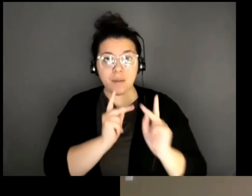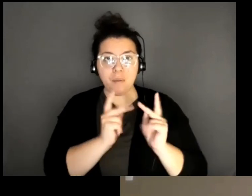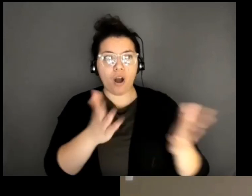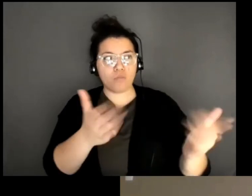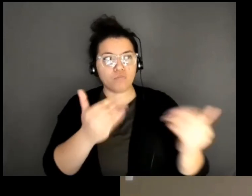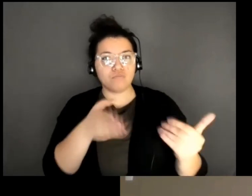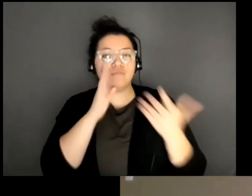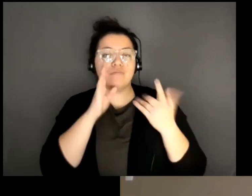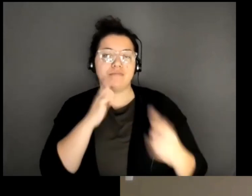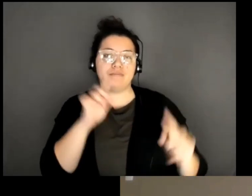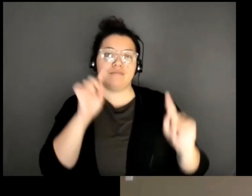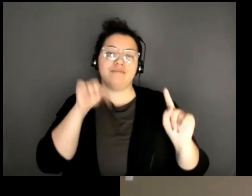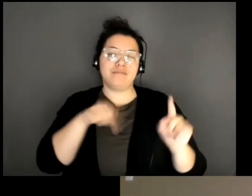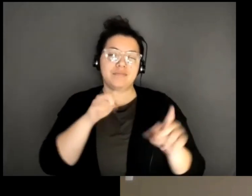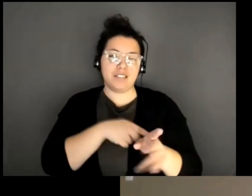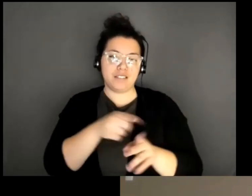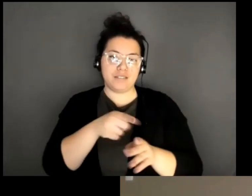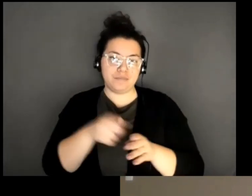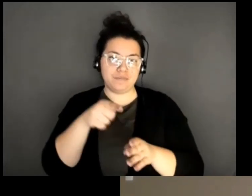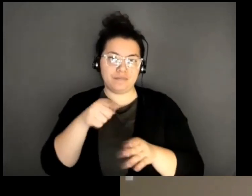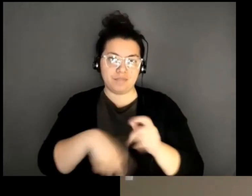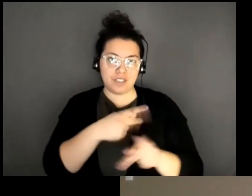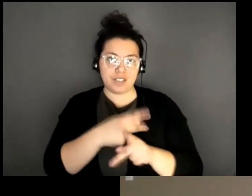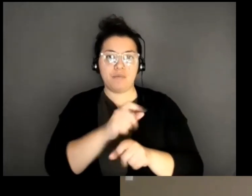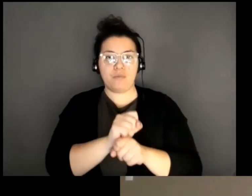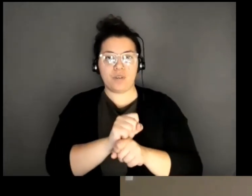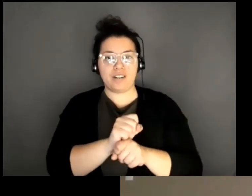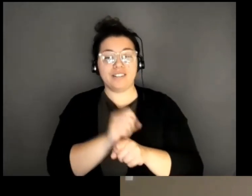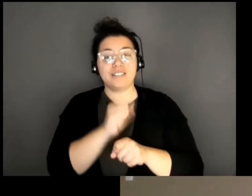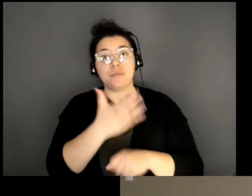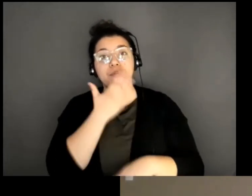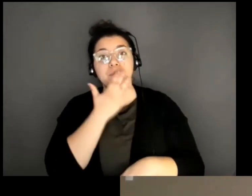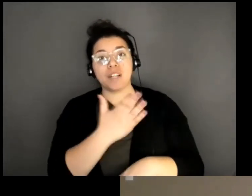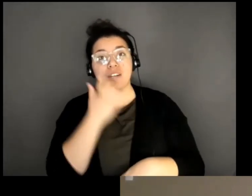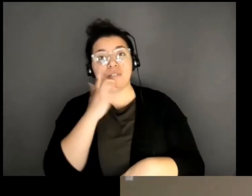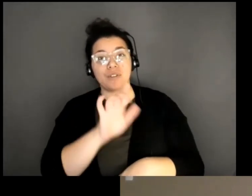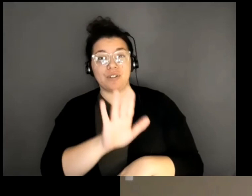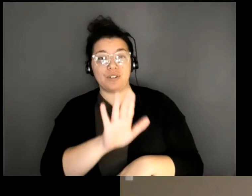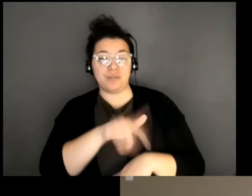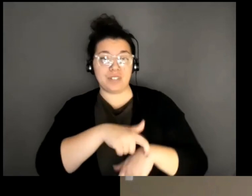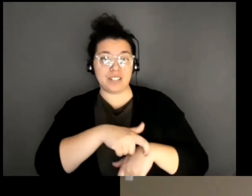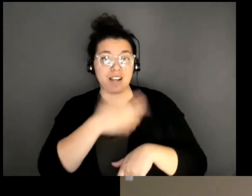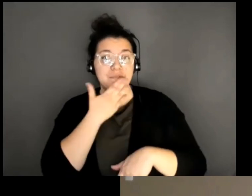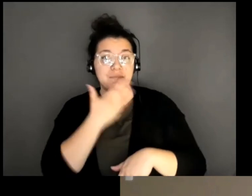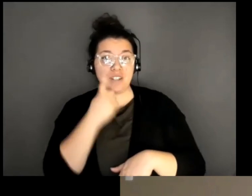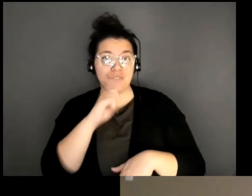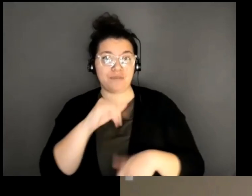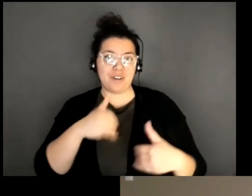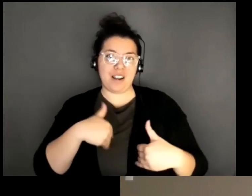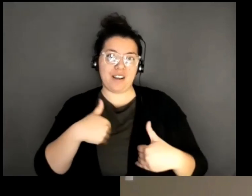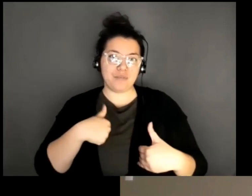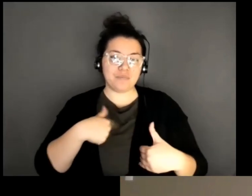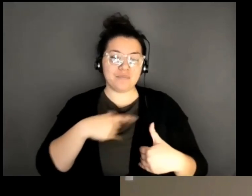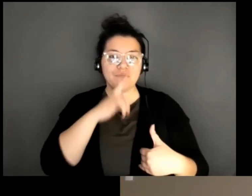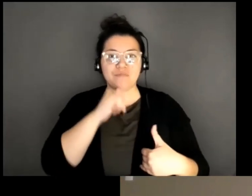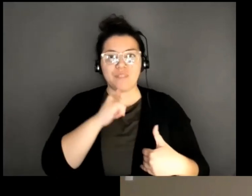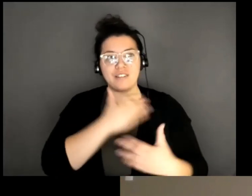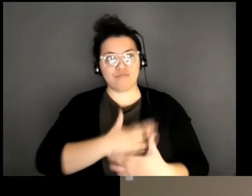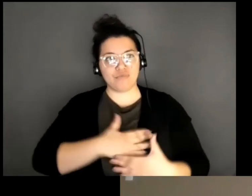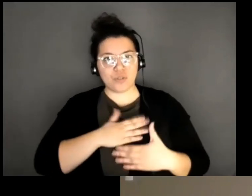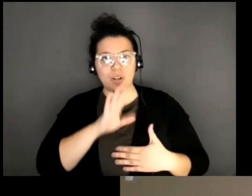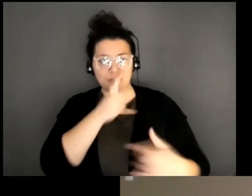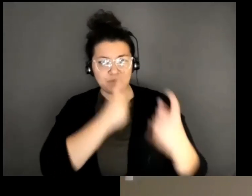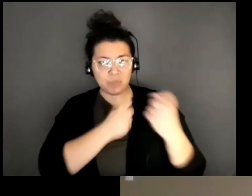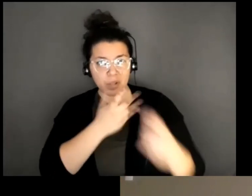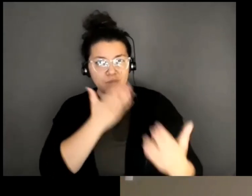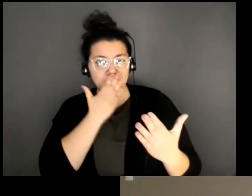in this industry specifically. And thank you for the time today. I really enjoyed being here. There's some great questions, so I really appreciate those. And